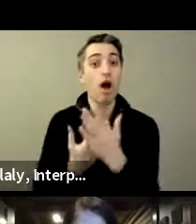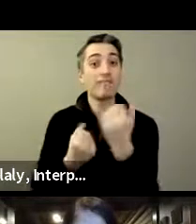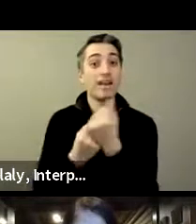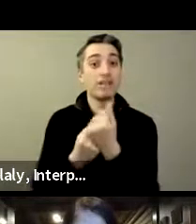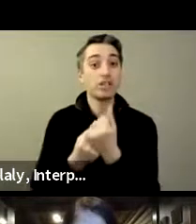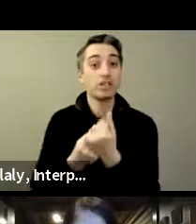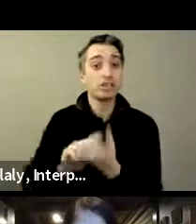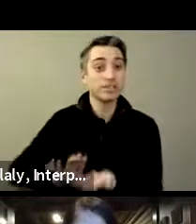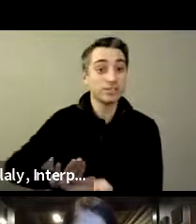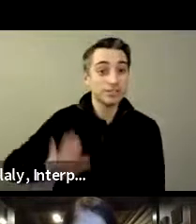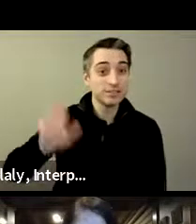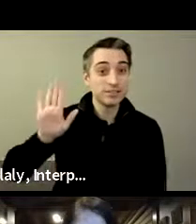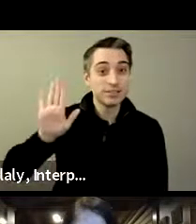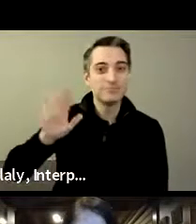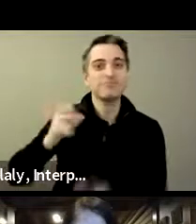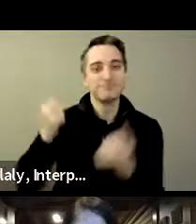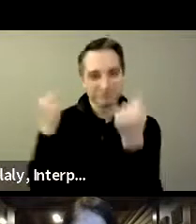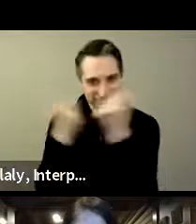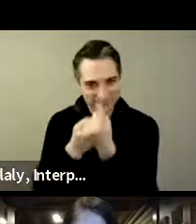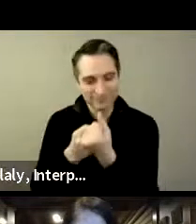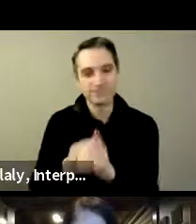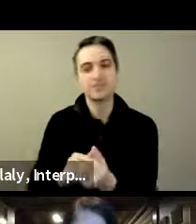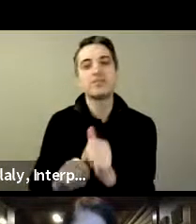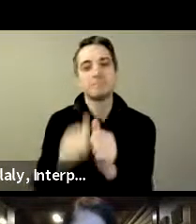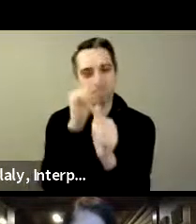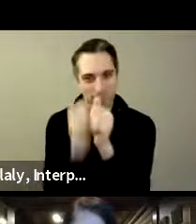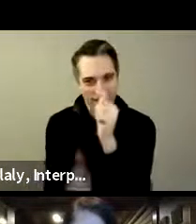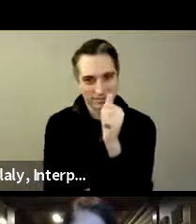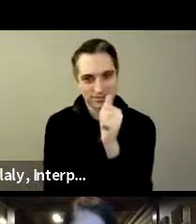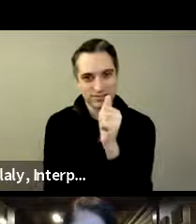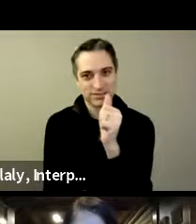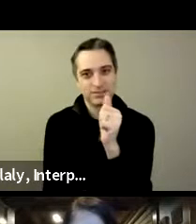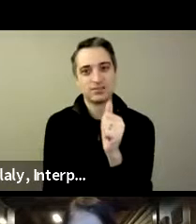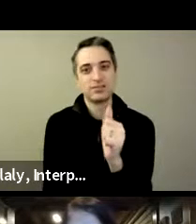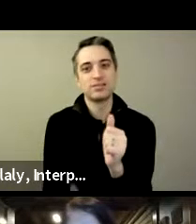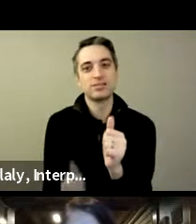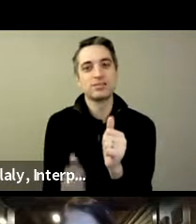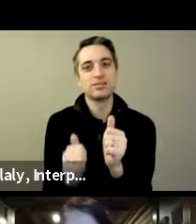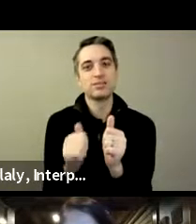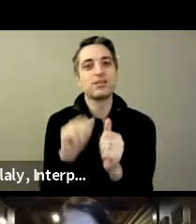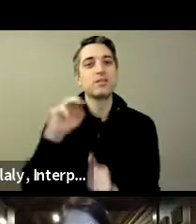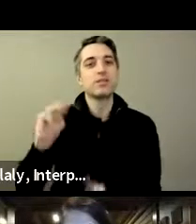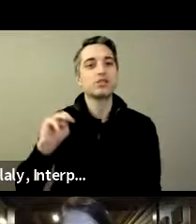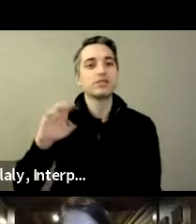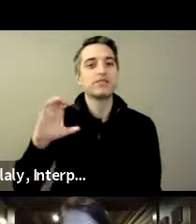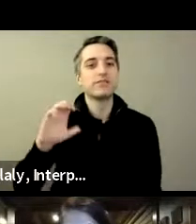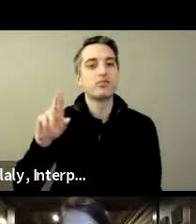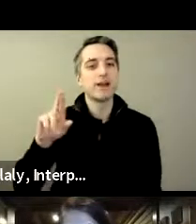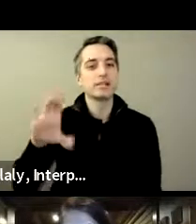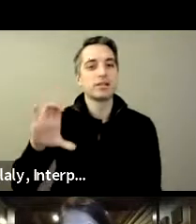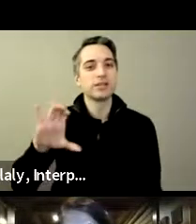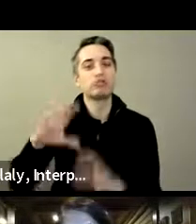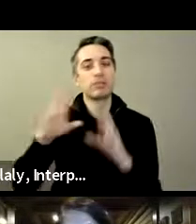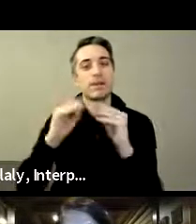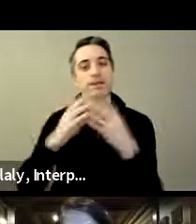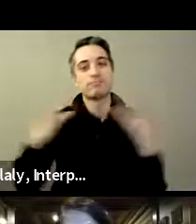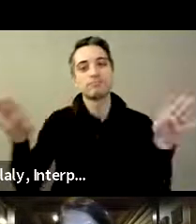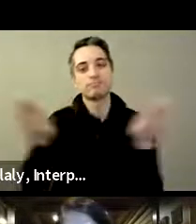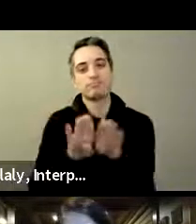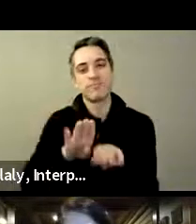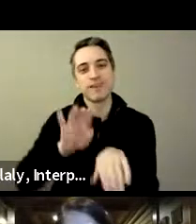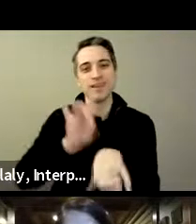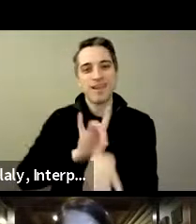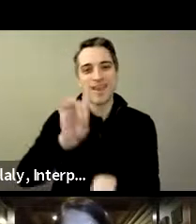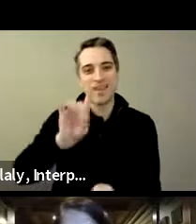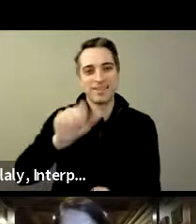aye. Aye. Aye. Motion carried. And this meeting of the Michigan Civil Rights Commission is adjourned at 8:10 p.m.